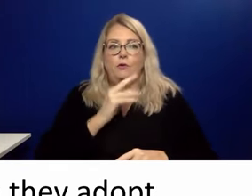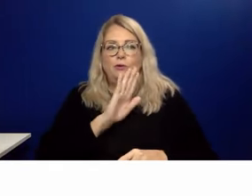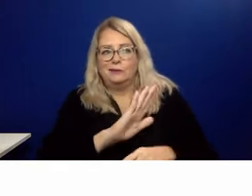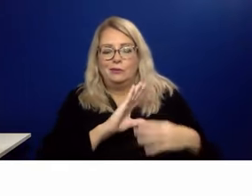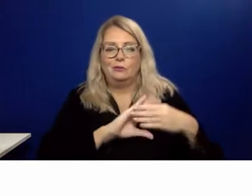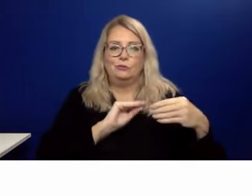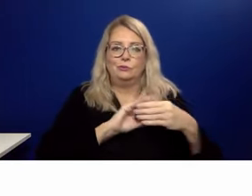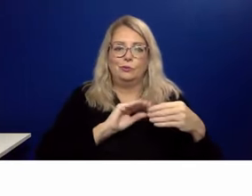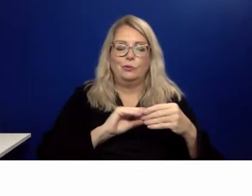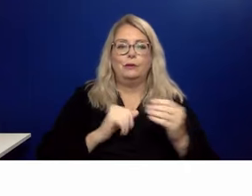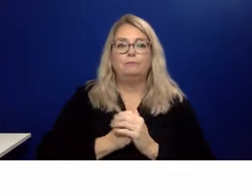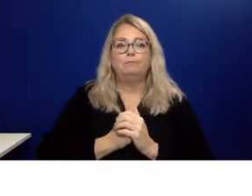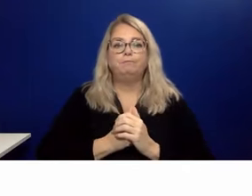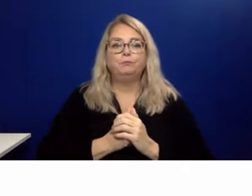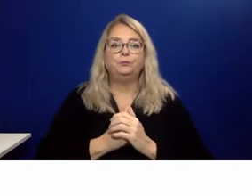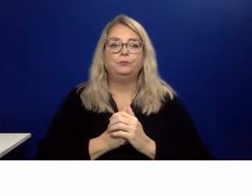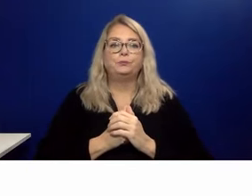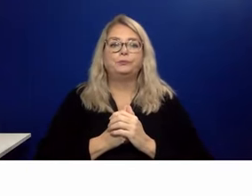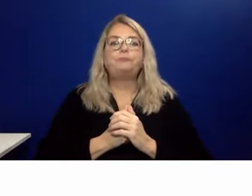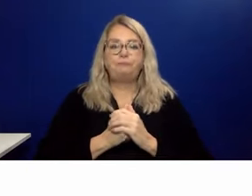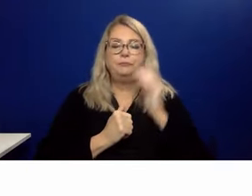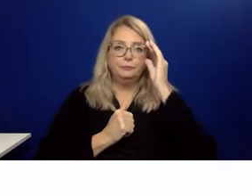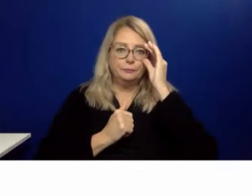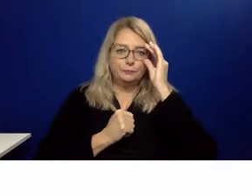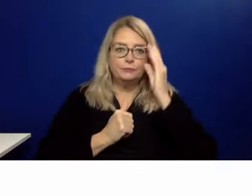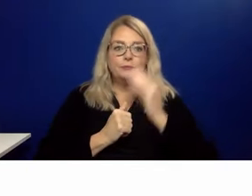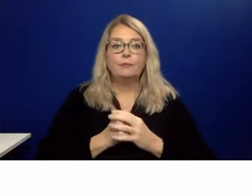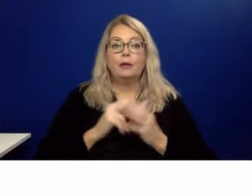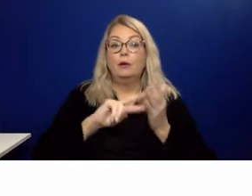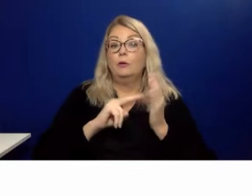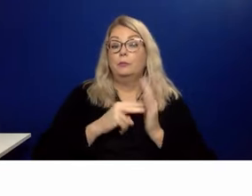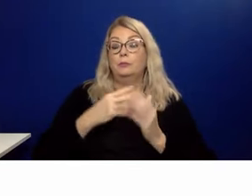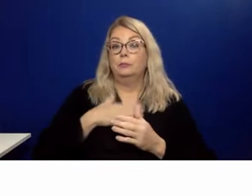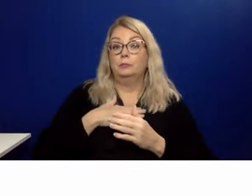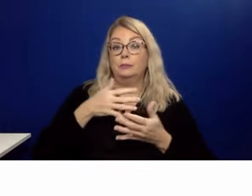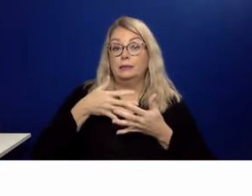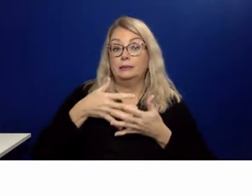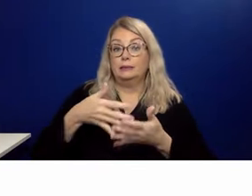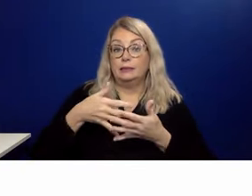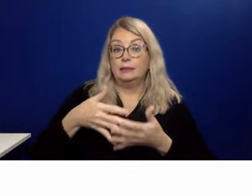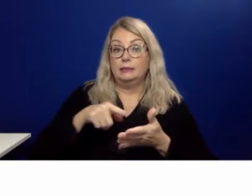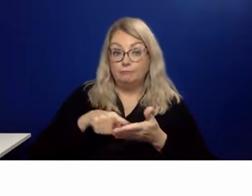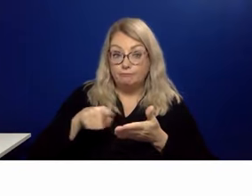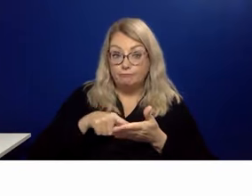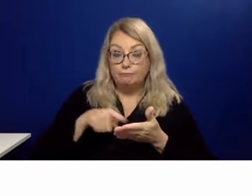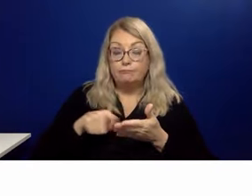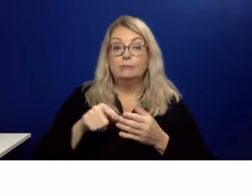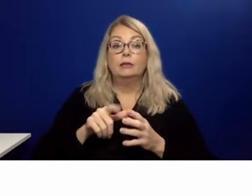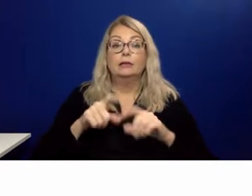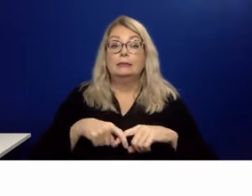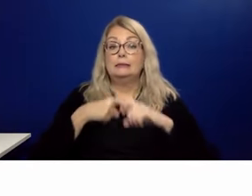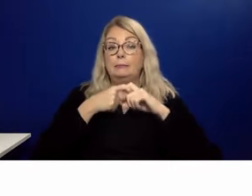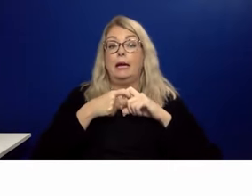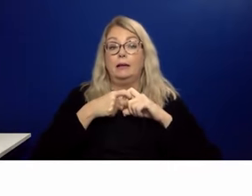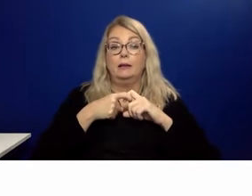qualitative research. So this was the purpose of my study with the sabbatical, as Aaron may know, because he just